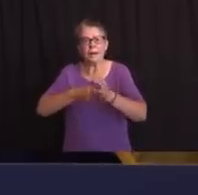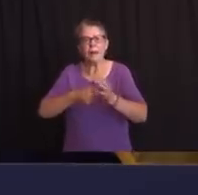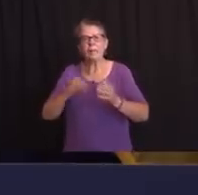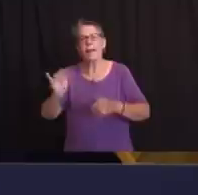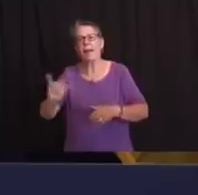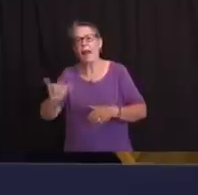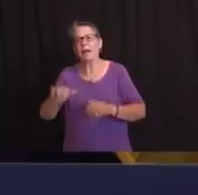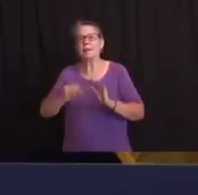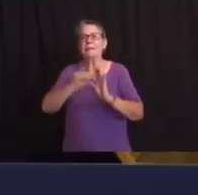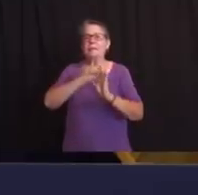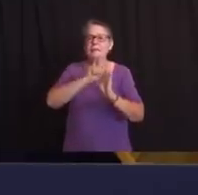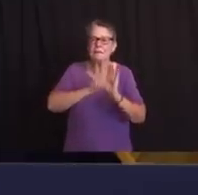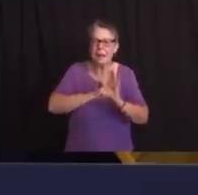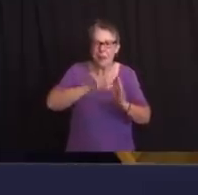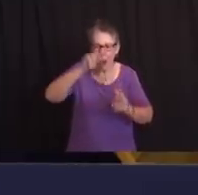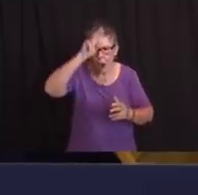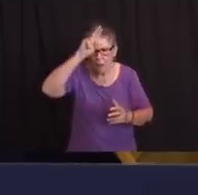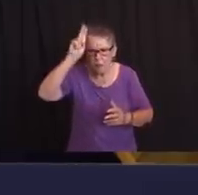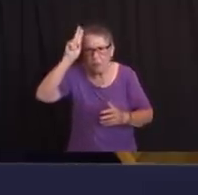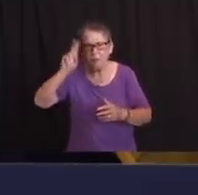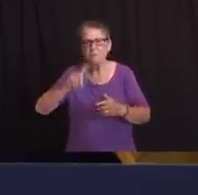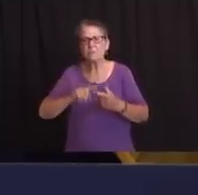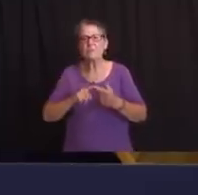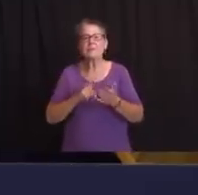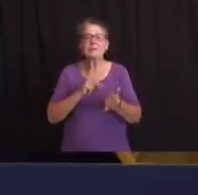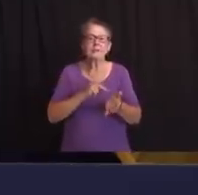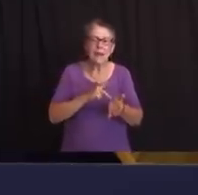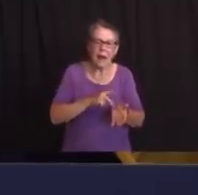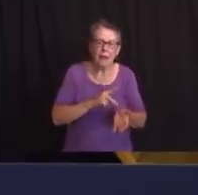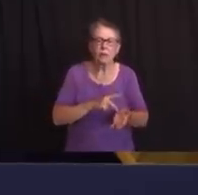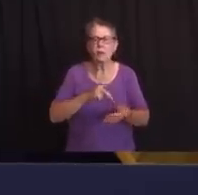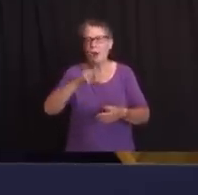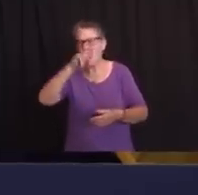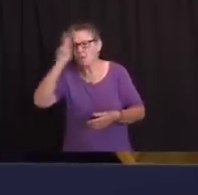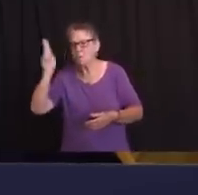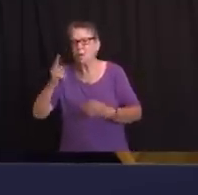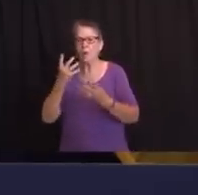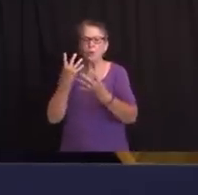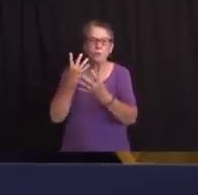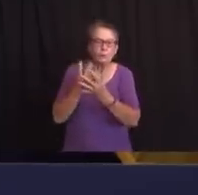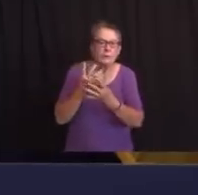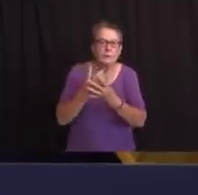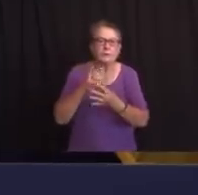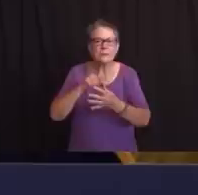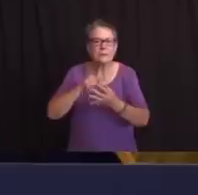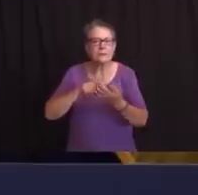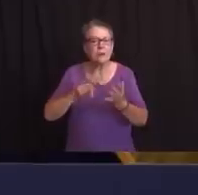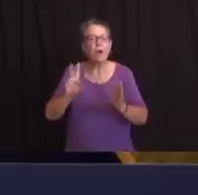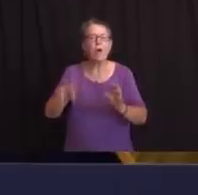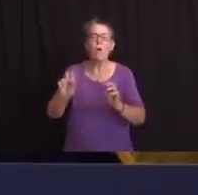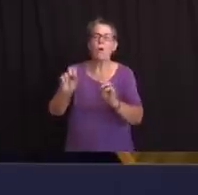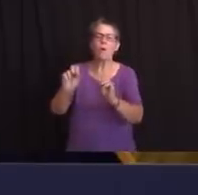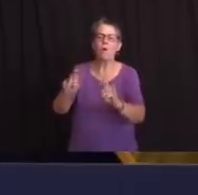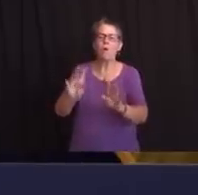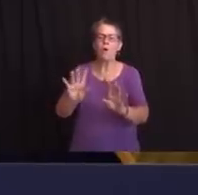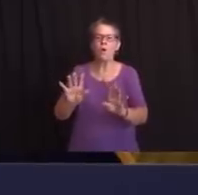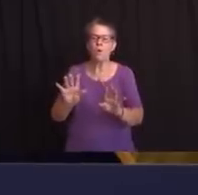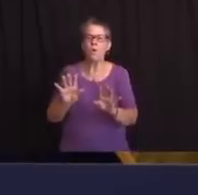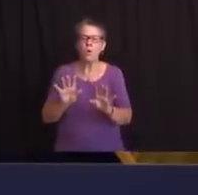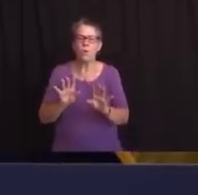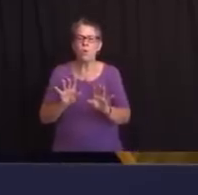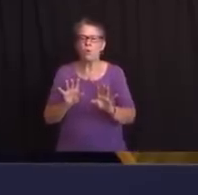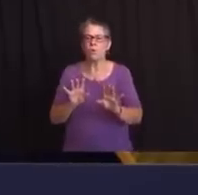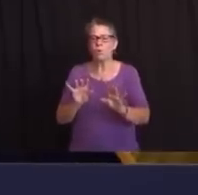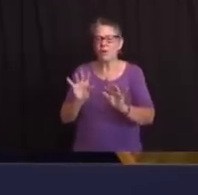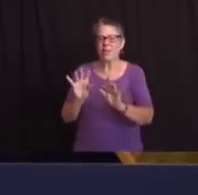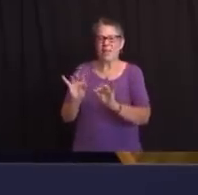control or they're contracted through the state? Yeah, the ones that we had up on the Yeah. board are the ones, yes. That's Okay. the